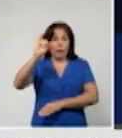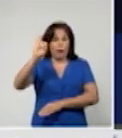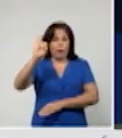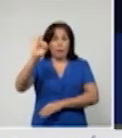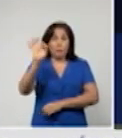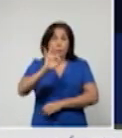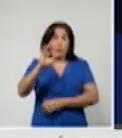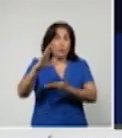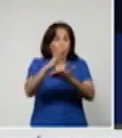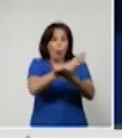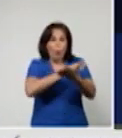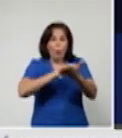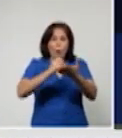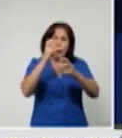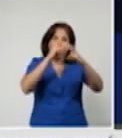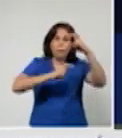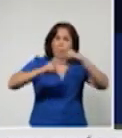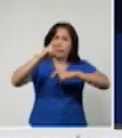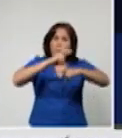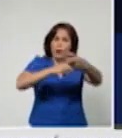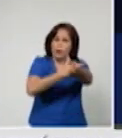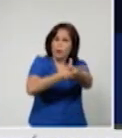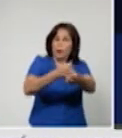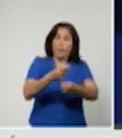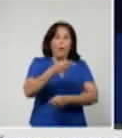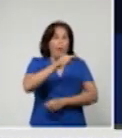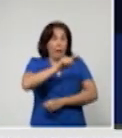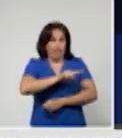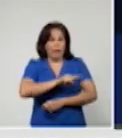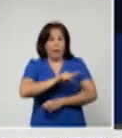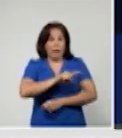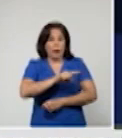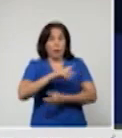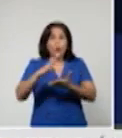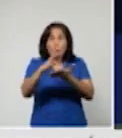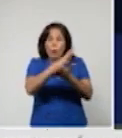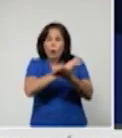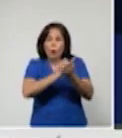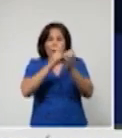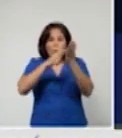0.97%, have tested positive for the virus.